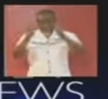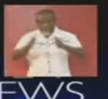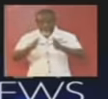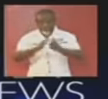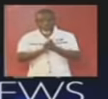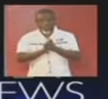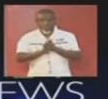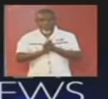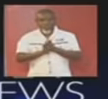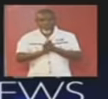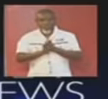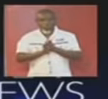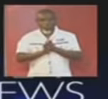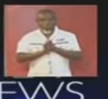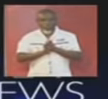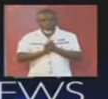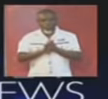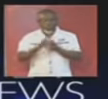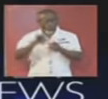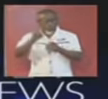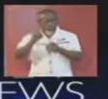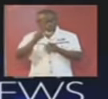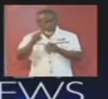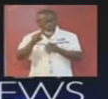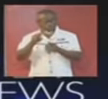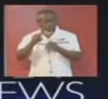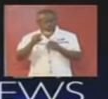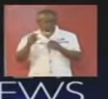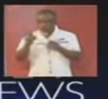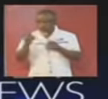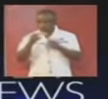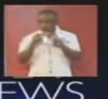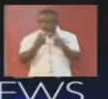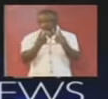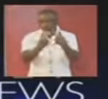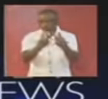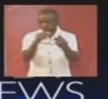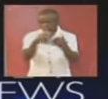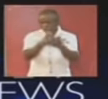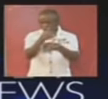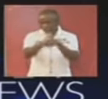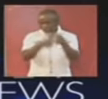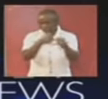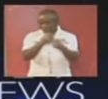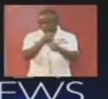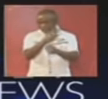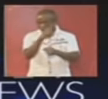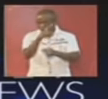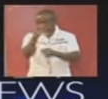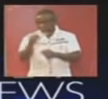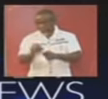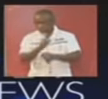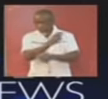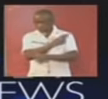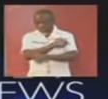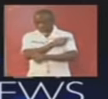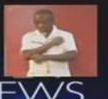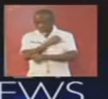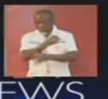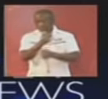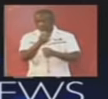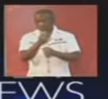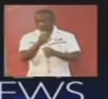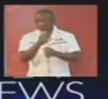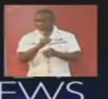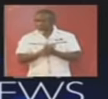when you had visited the Southern General Hospital on New Year's Day to welcome the newborn